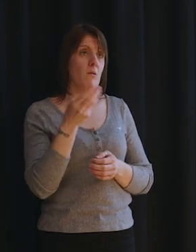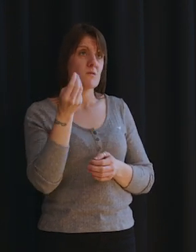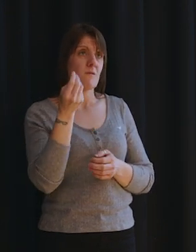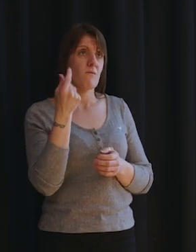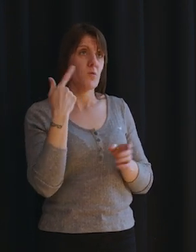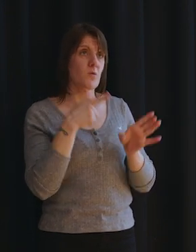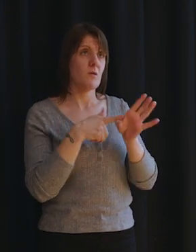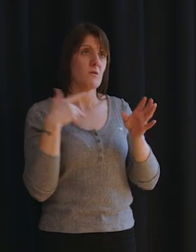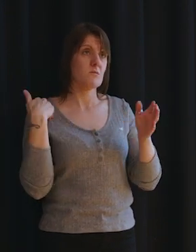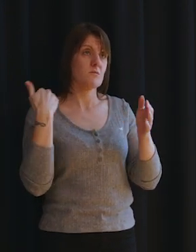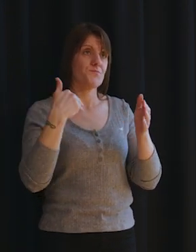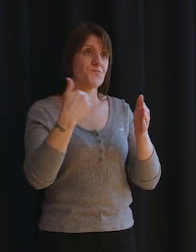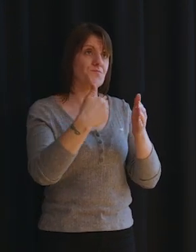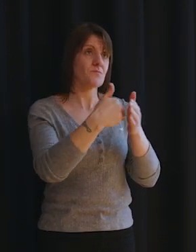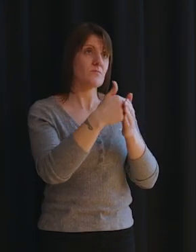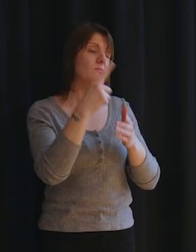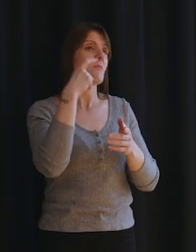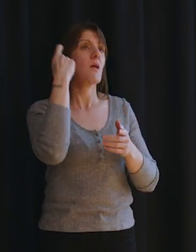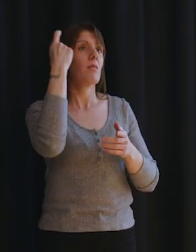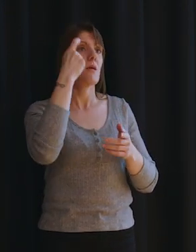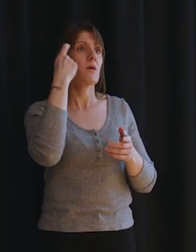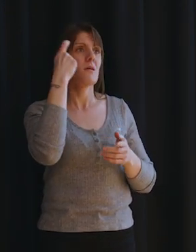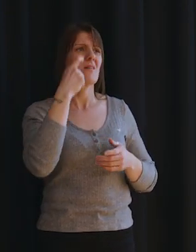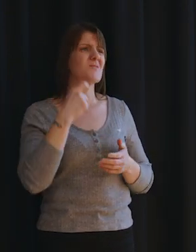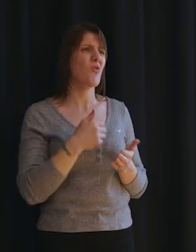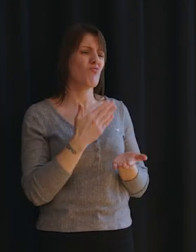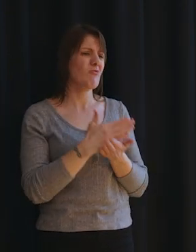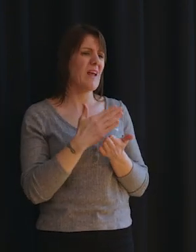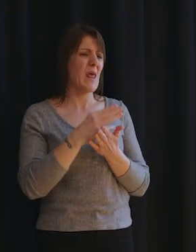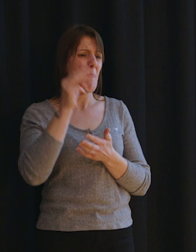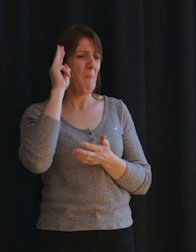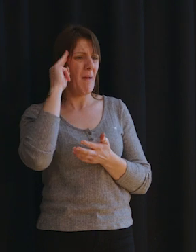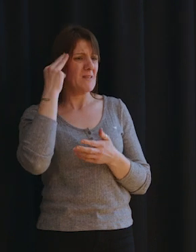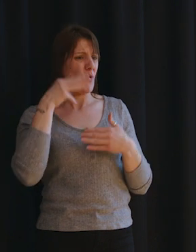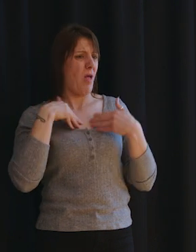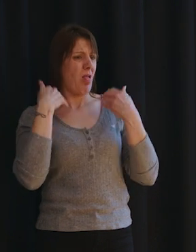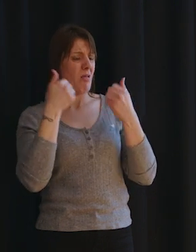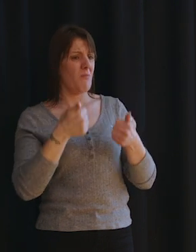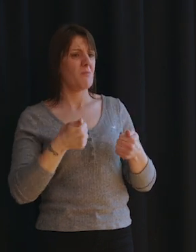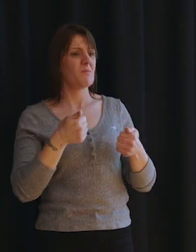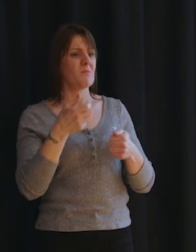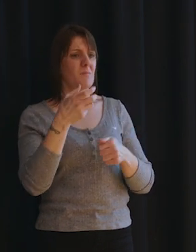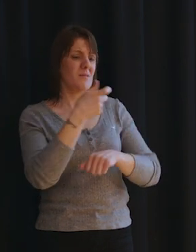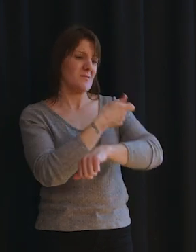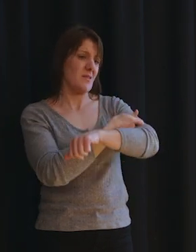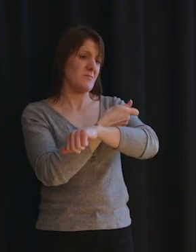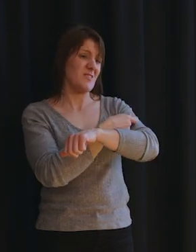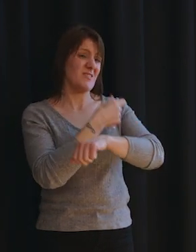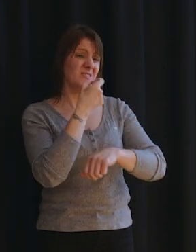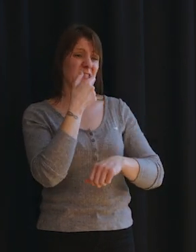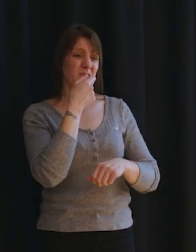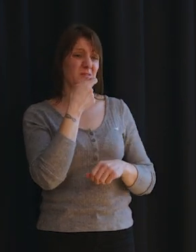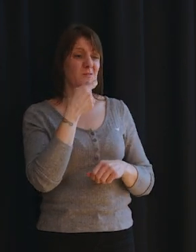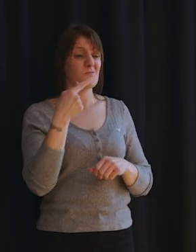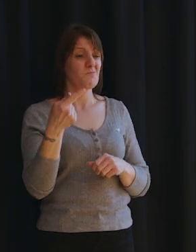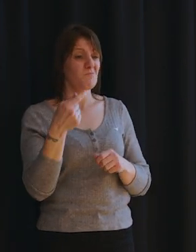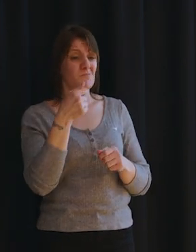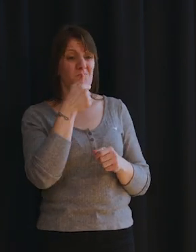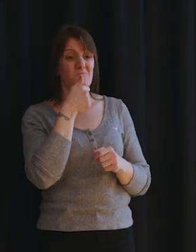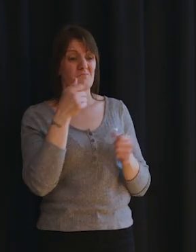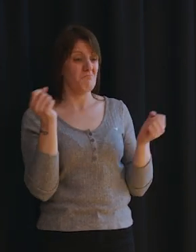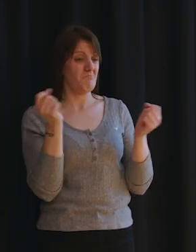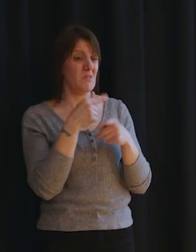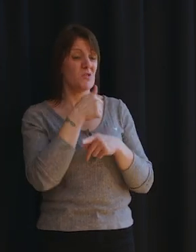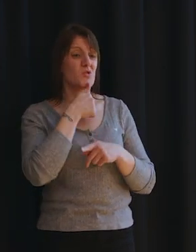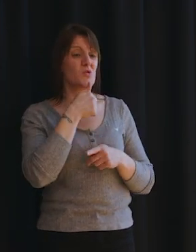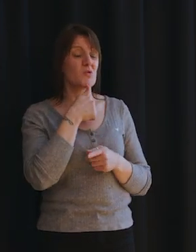years, thinking about actually it's not just about kind of mental health and substance misuse. Well, that still is, you know, that is still there and something that we still see,